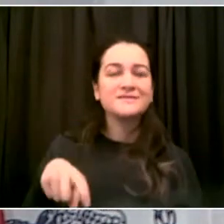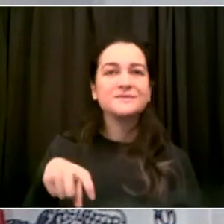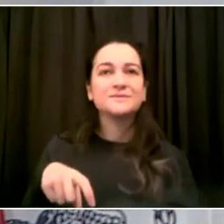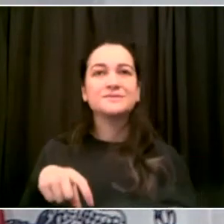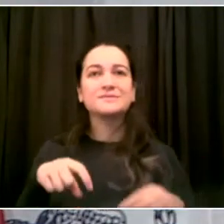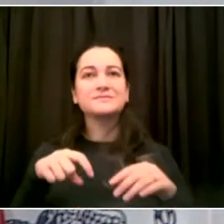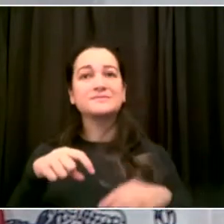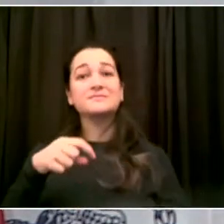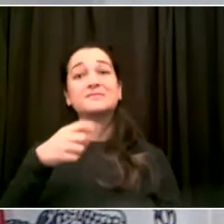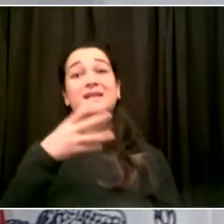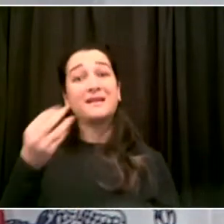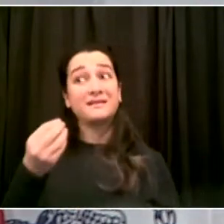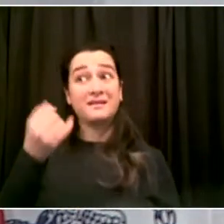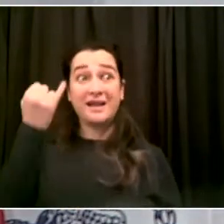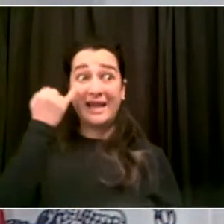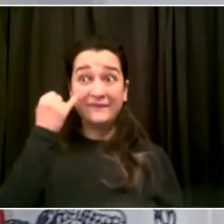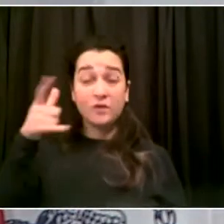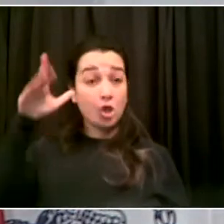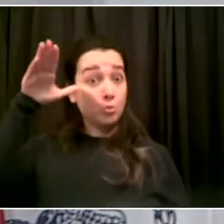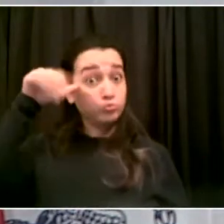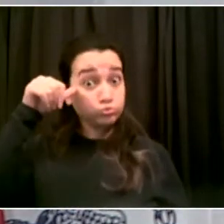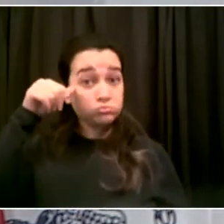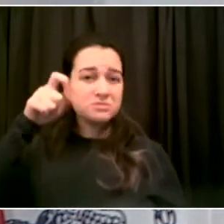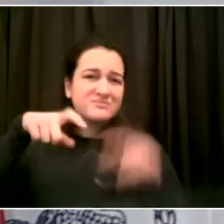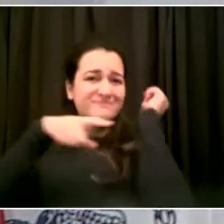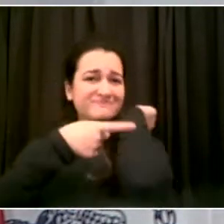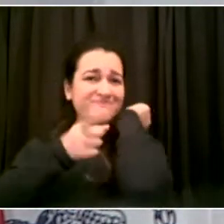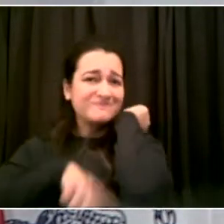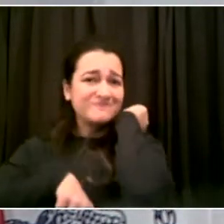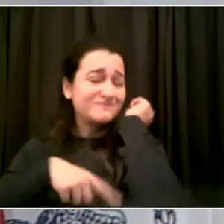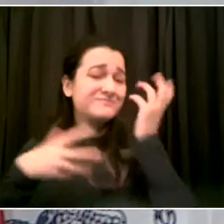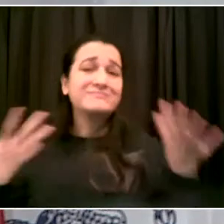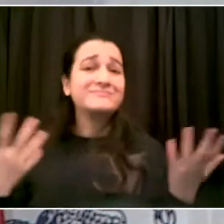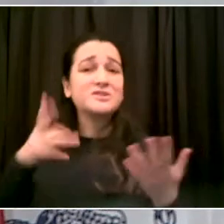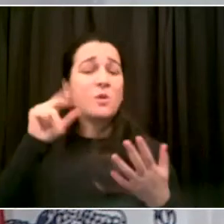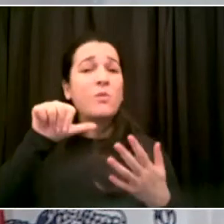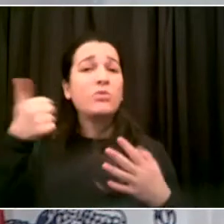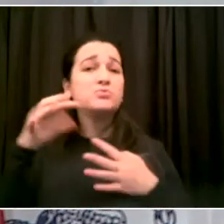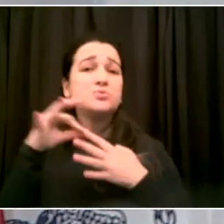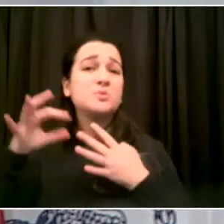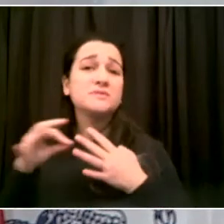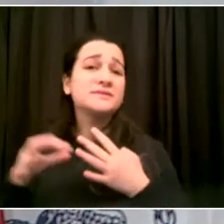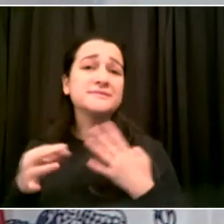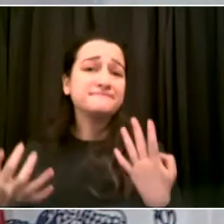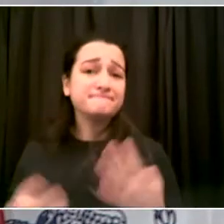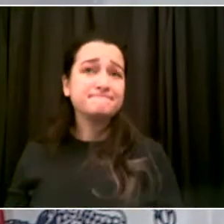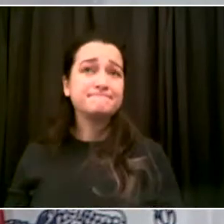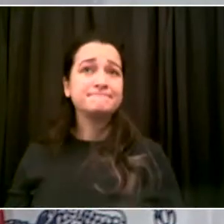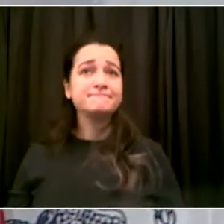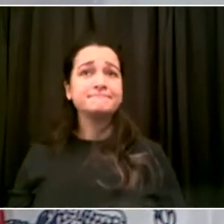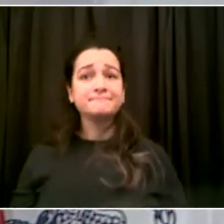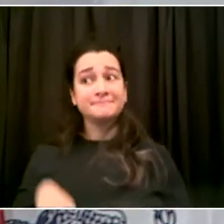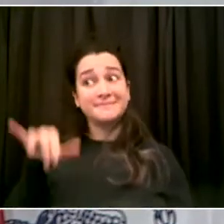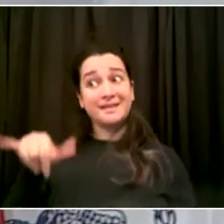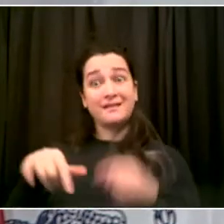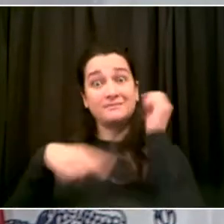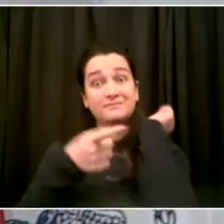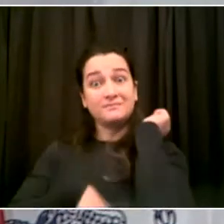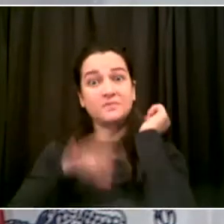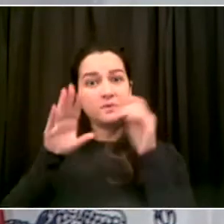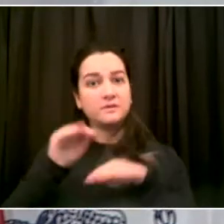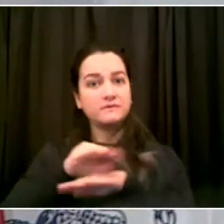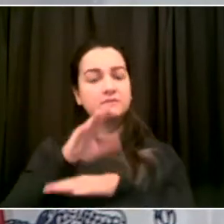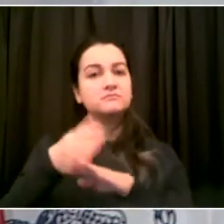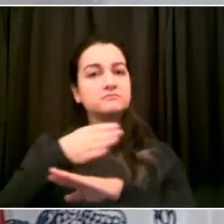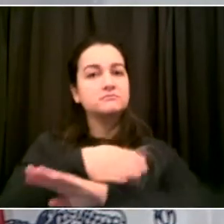the leader of the Asian Hate Crimes Task Force. The NYPD put together a specific group of officers